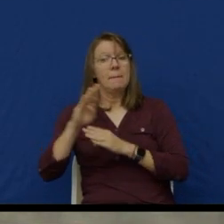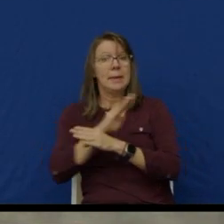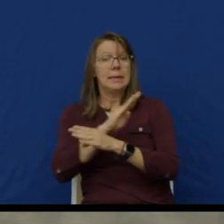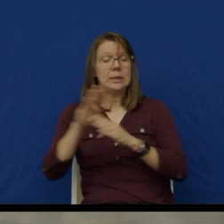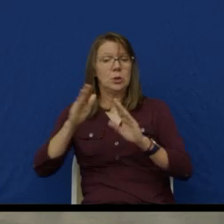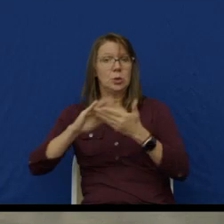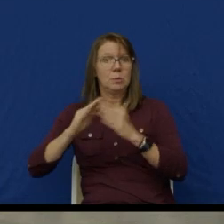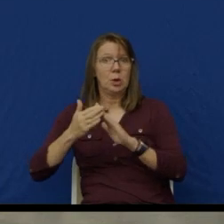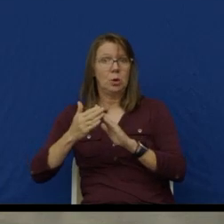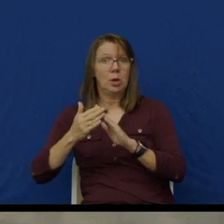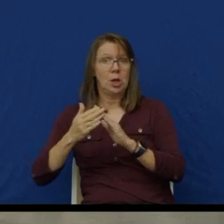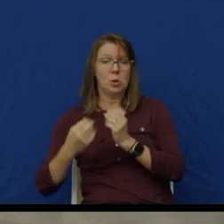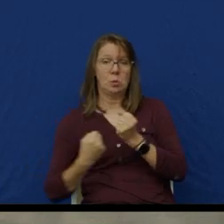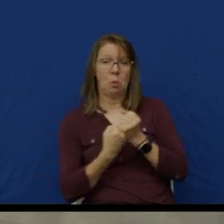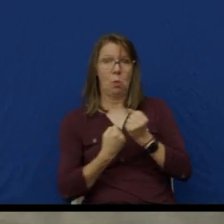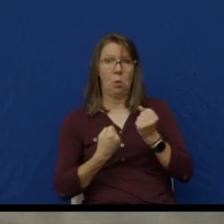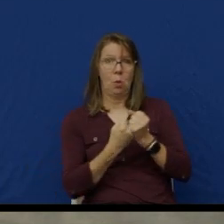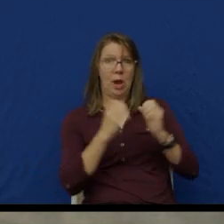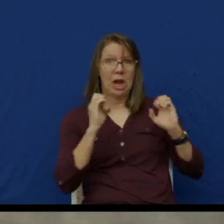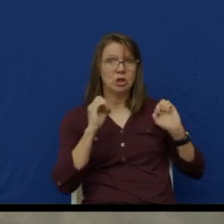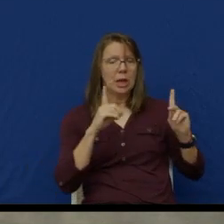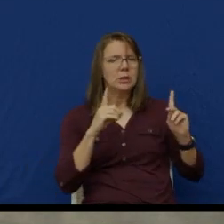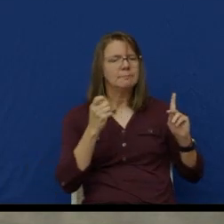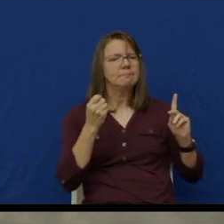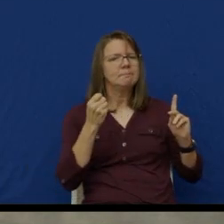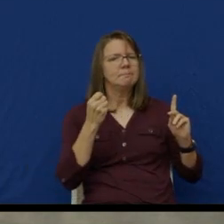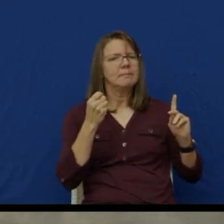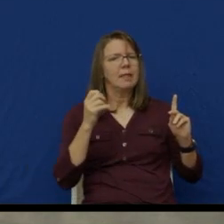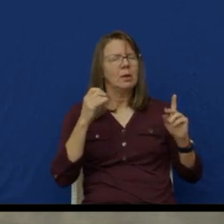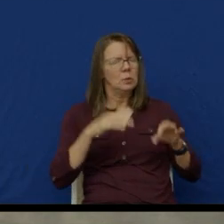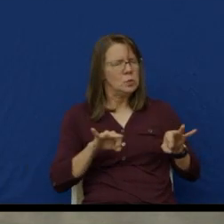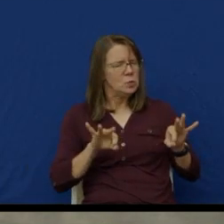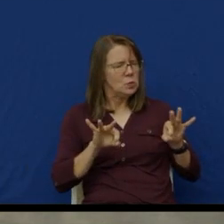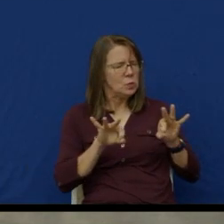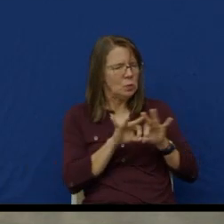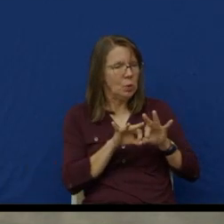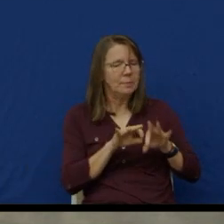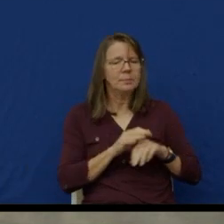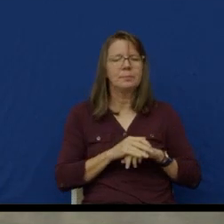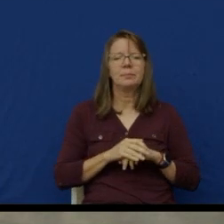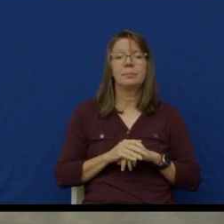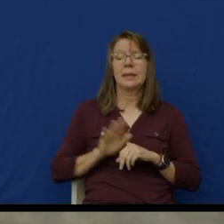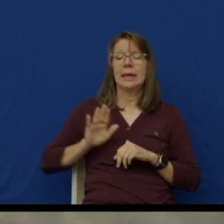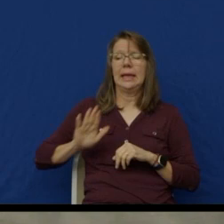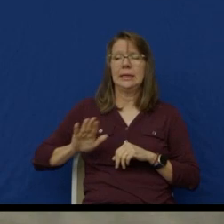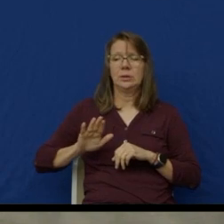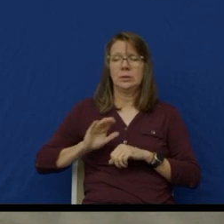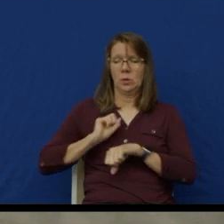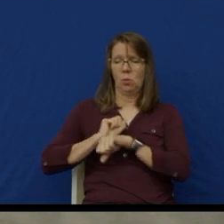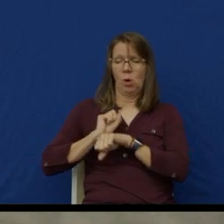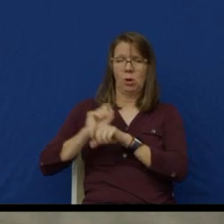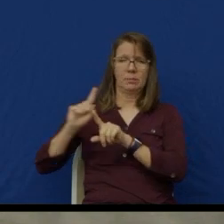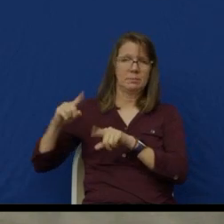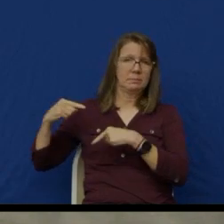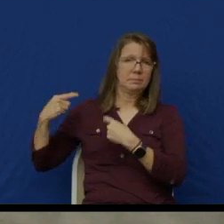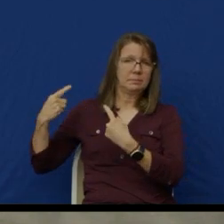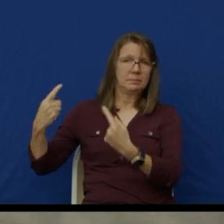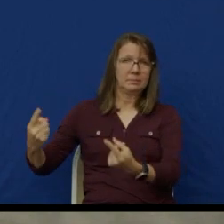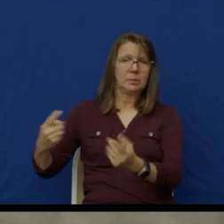supporting Kentucky's public education system. His career exemplifies the